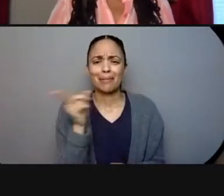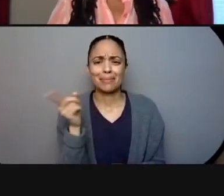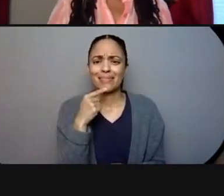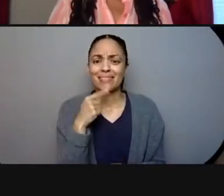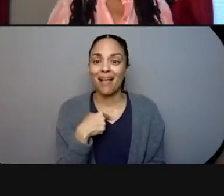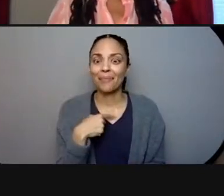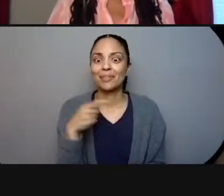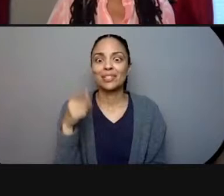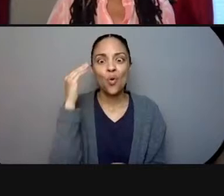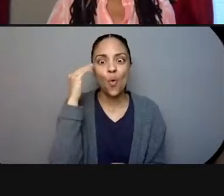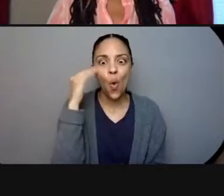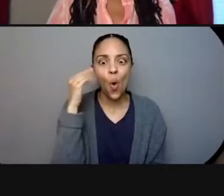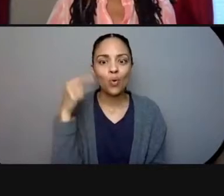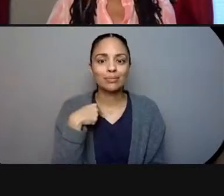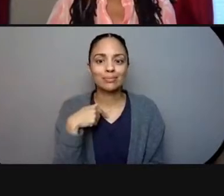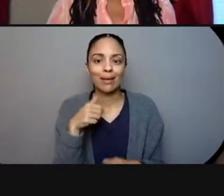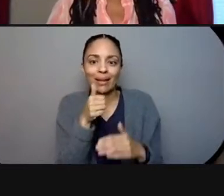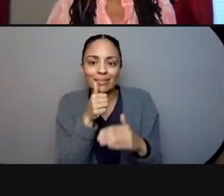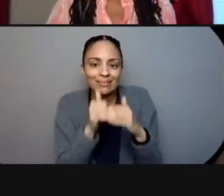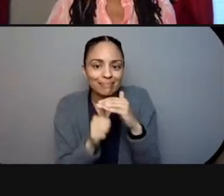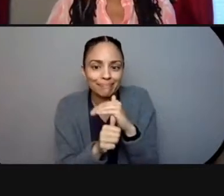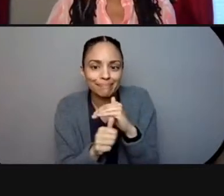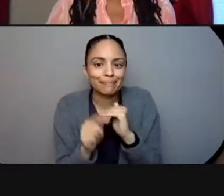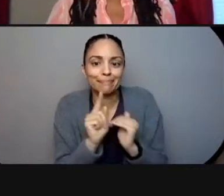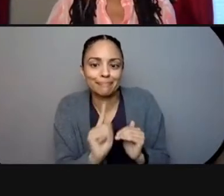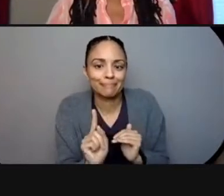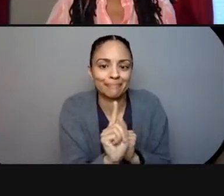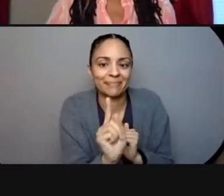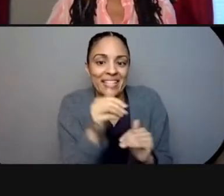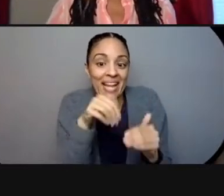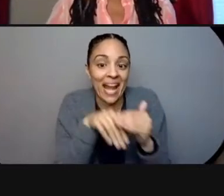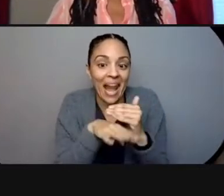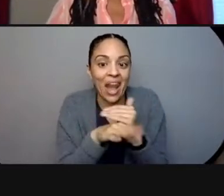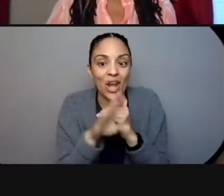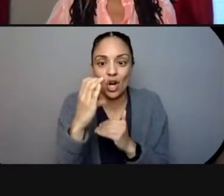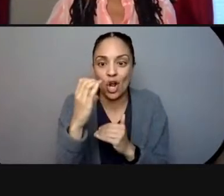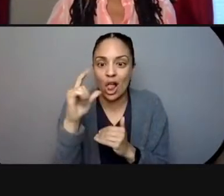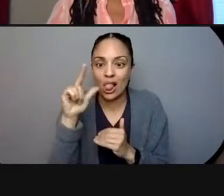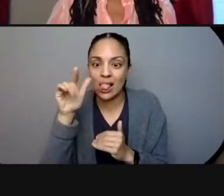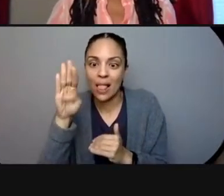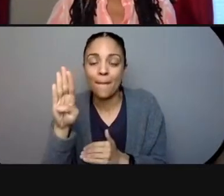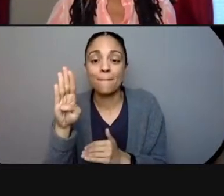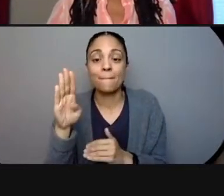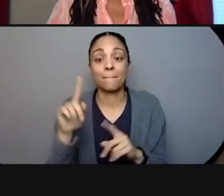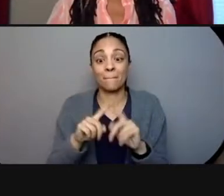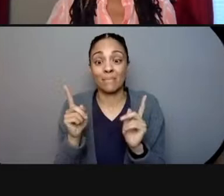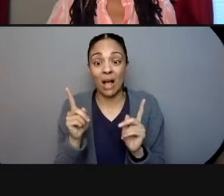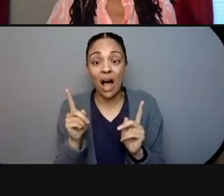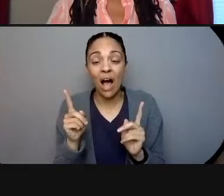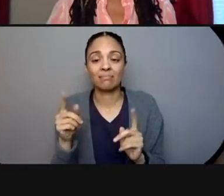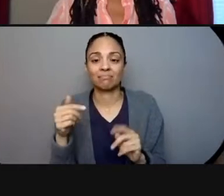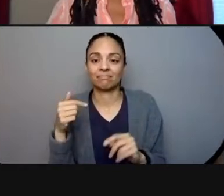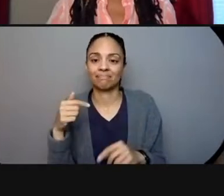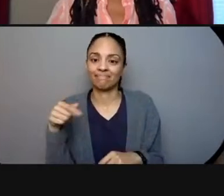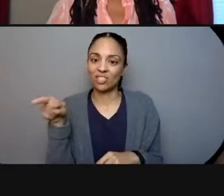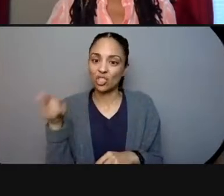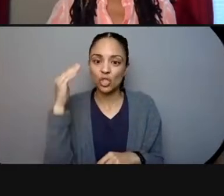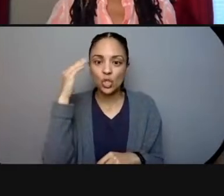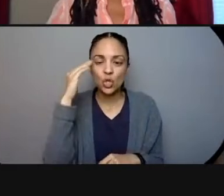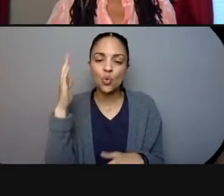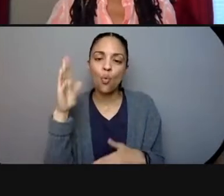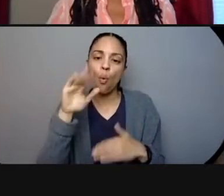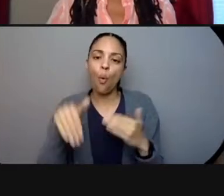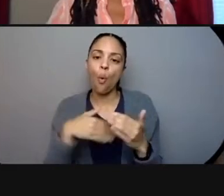knew that the older boys that were around you, because I just was blessed to have all the guys I danced with were all older than